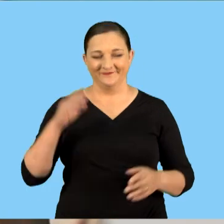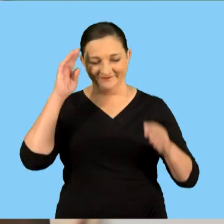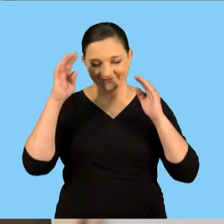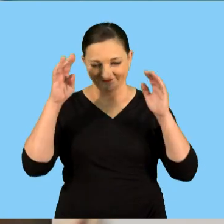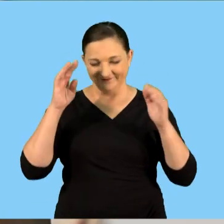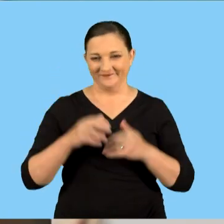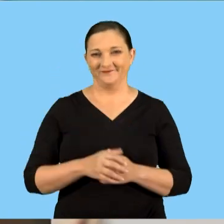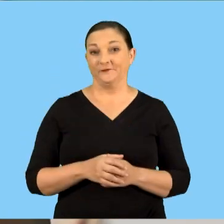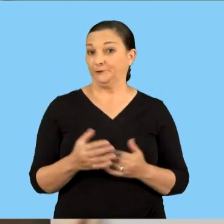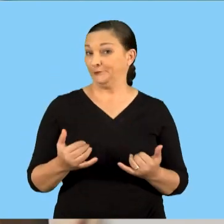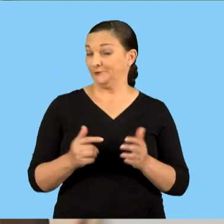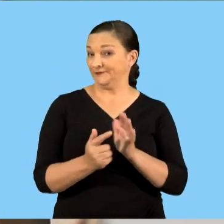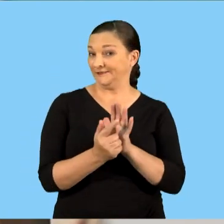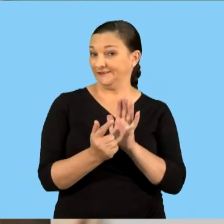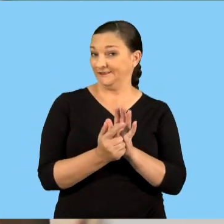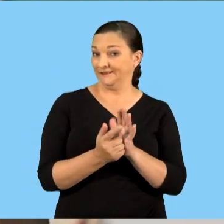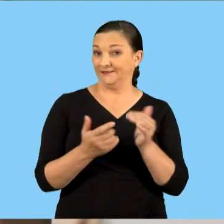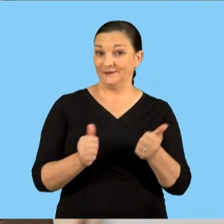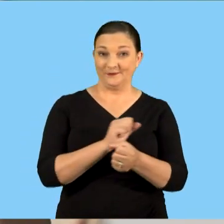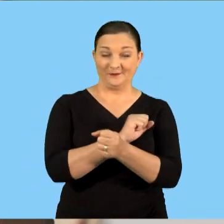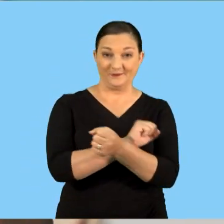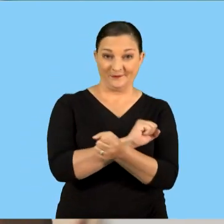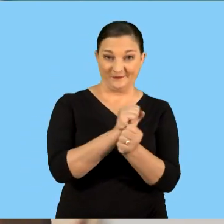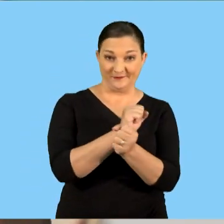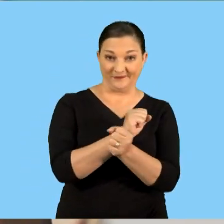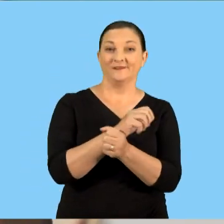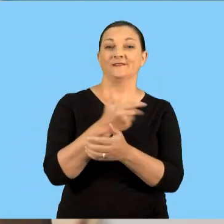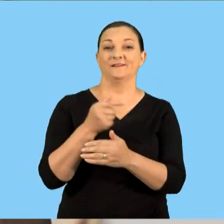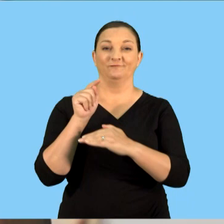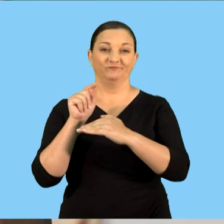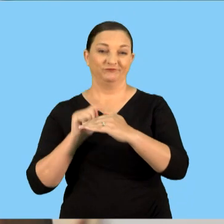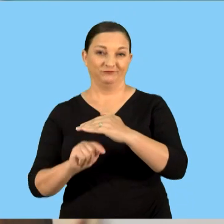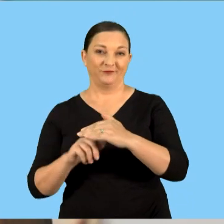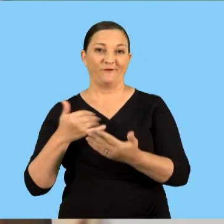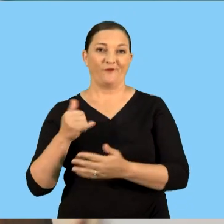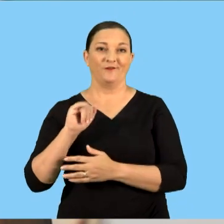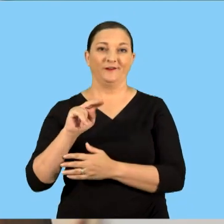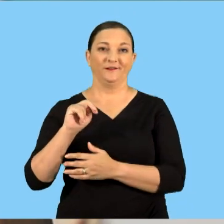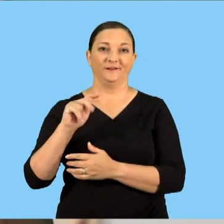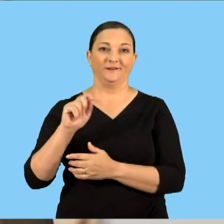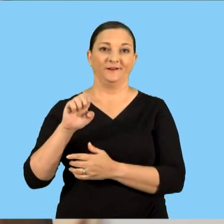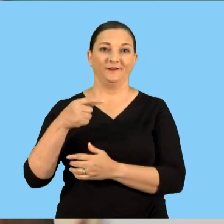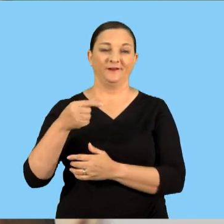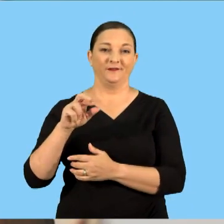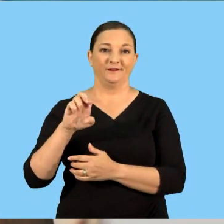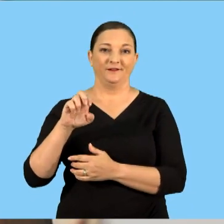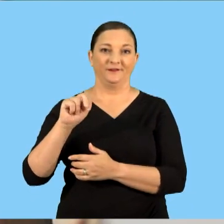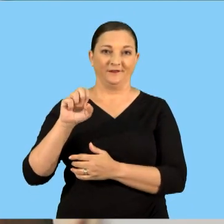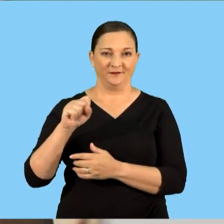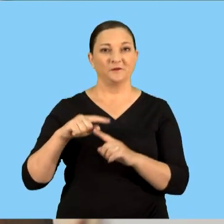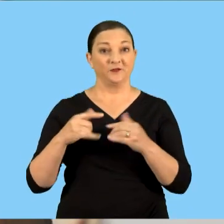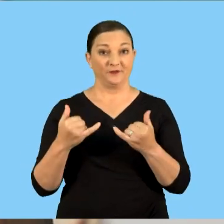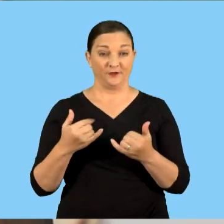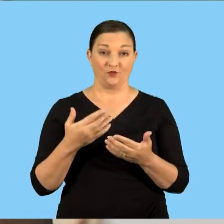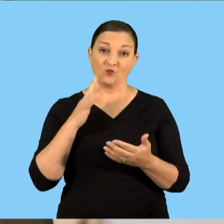Hello learners, and welcome to today's lesson of multiplication and division of integers, where we are going to be focusing on